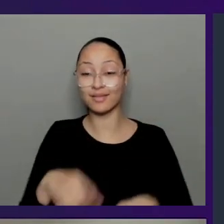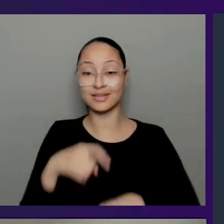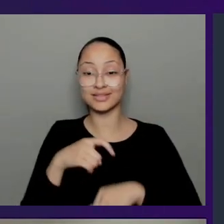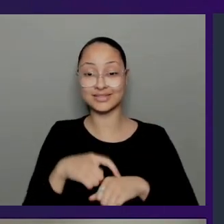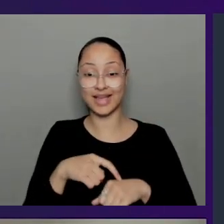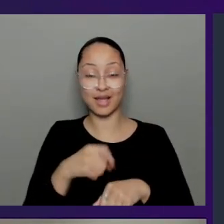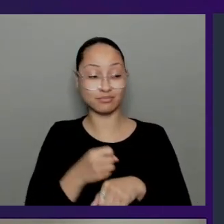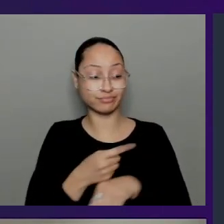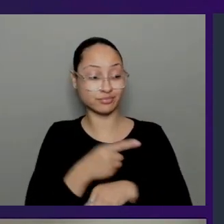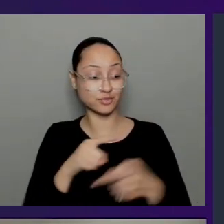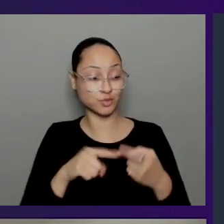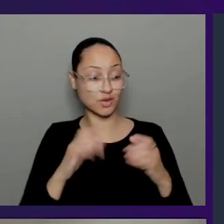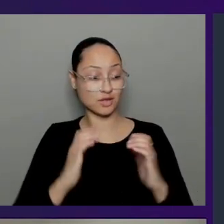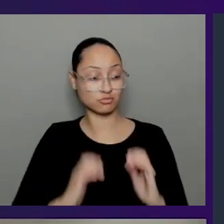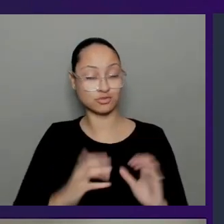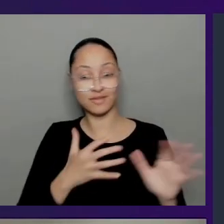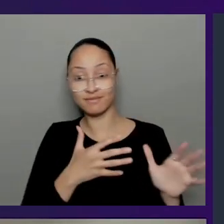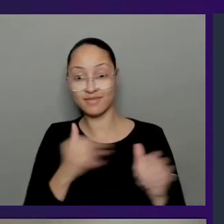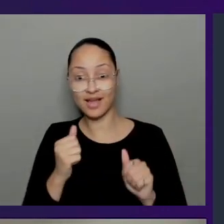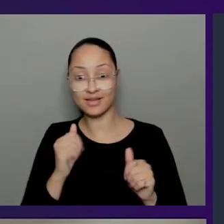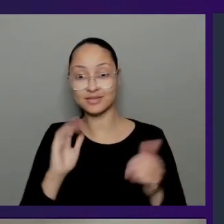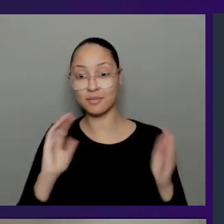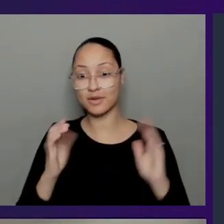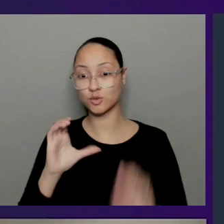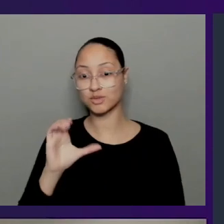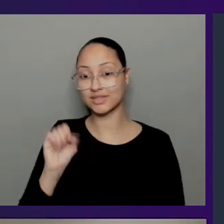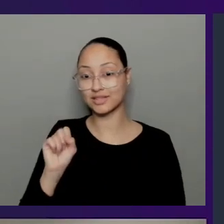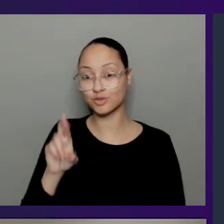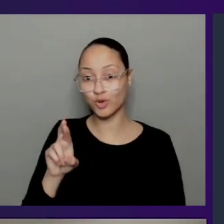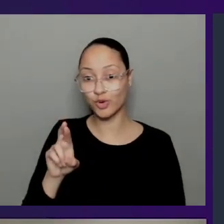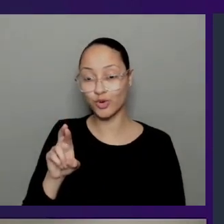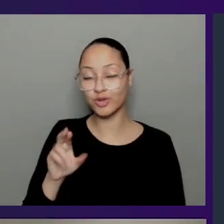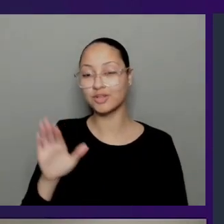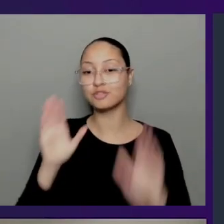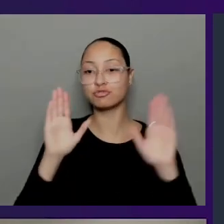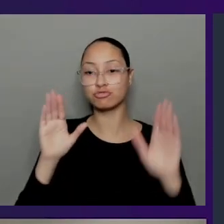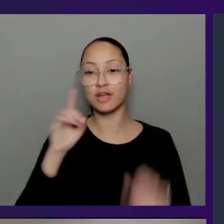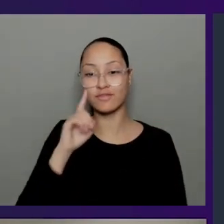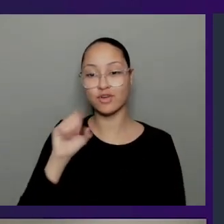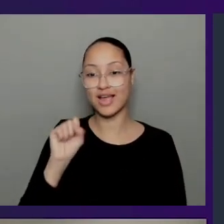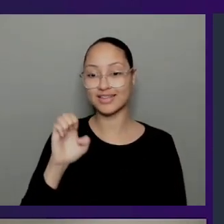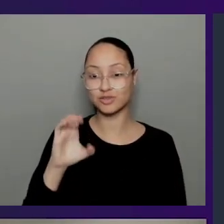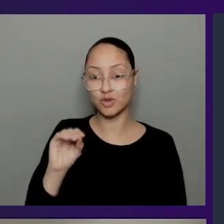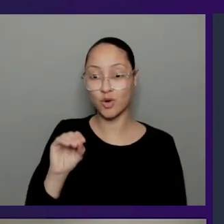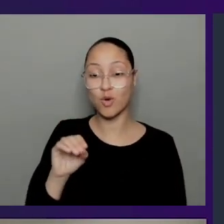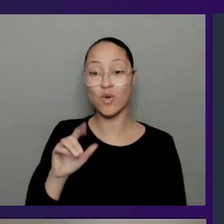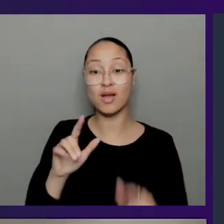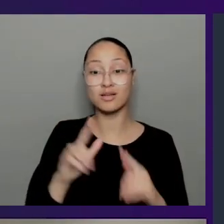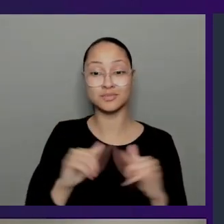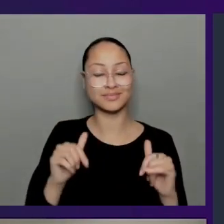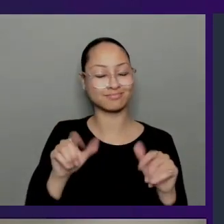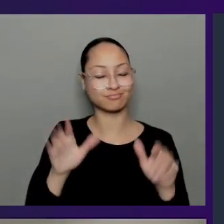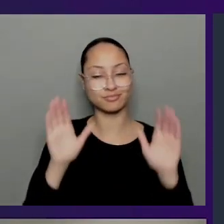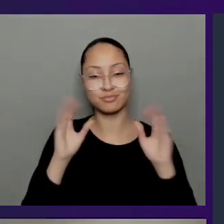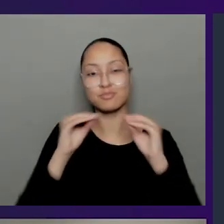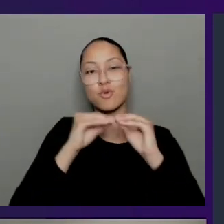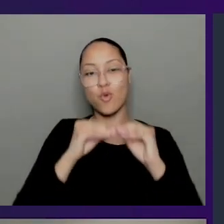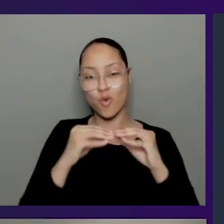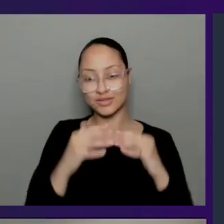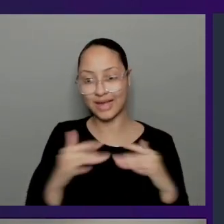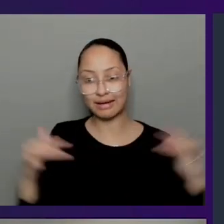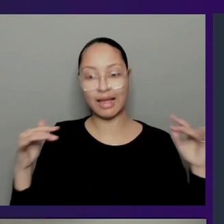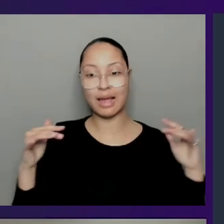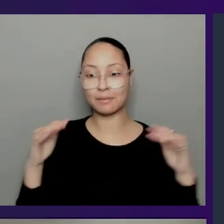the CSR, and it's great for SEO, and it's more dynamic than SSG. So it's kind of